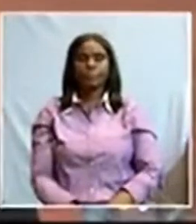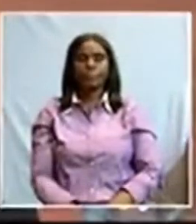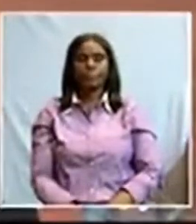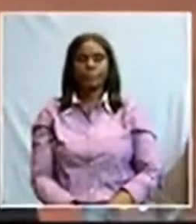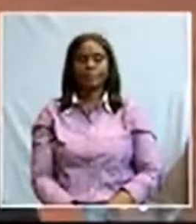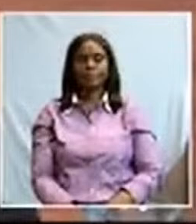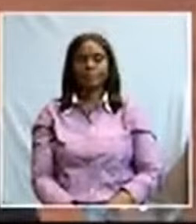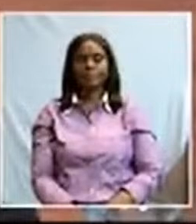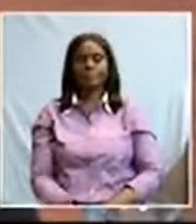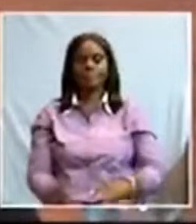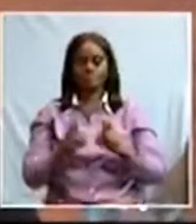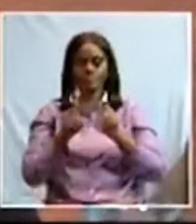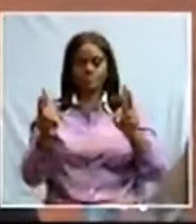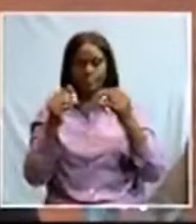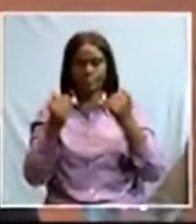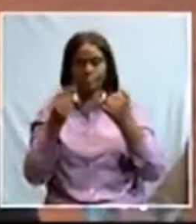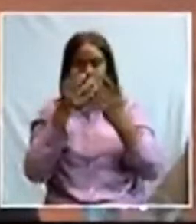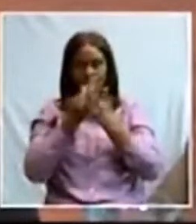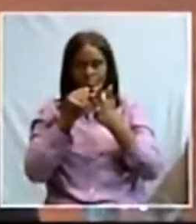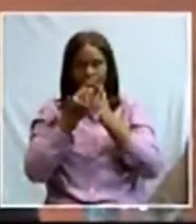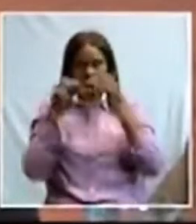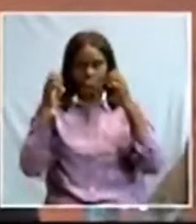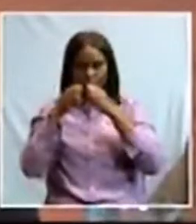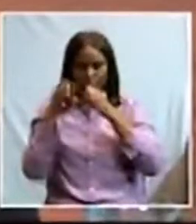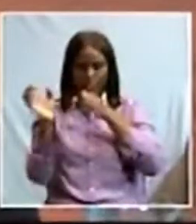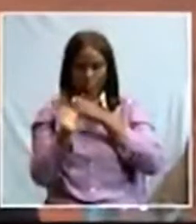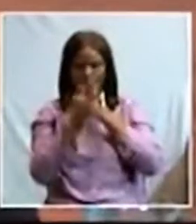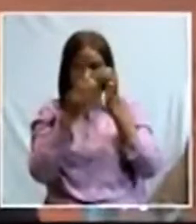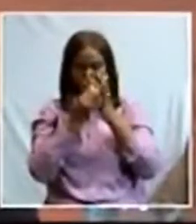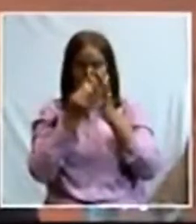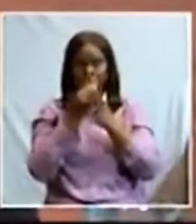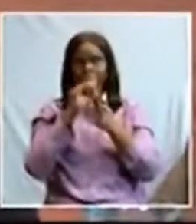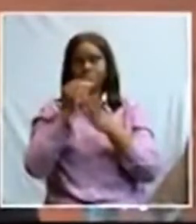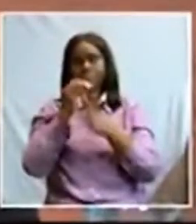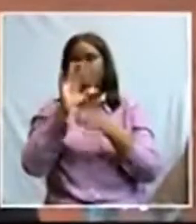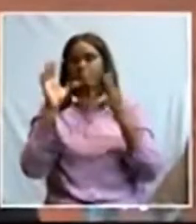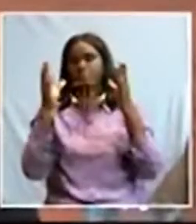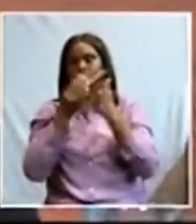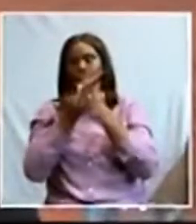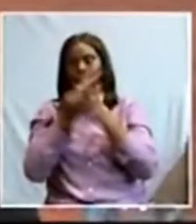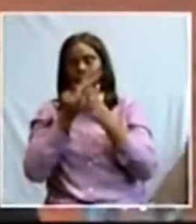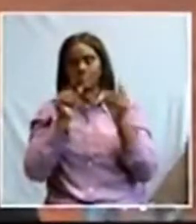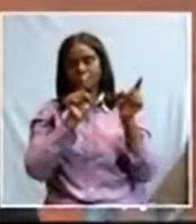So the money now is the bank's money, or is your money as a council?